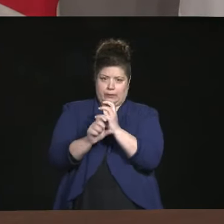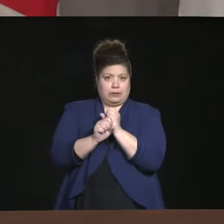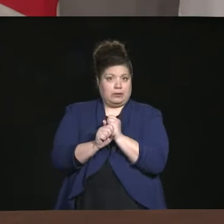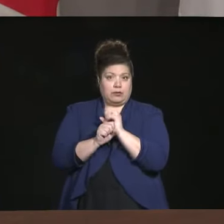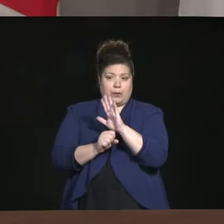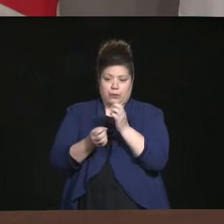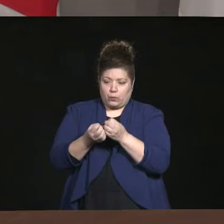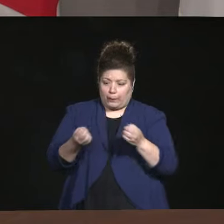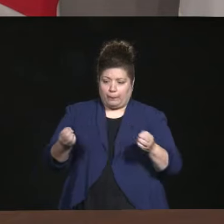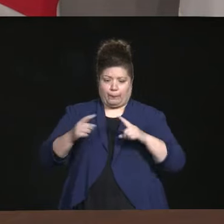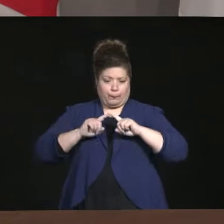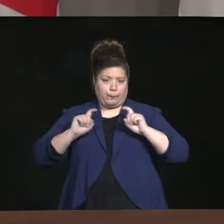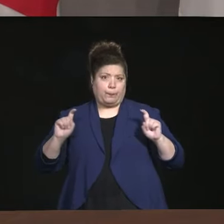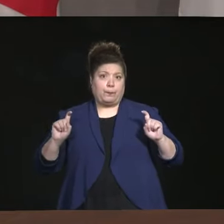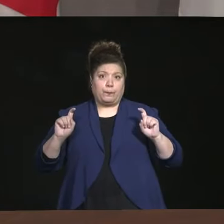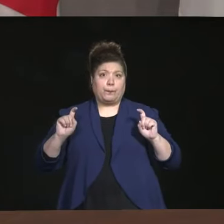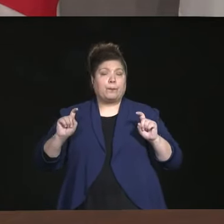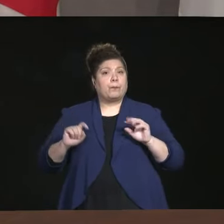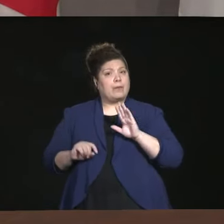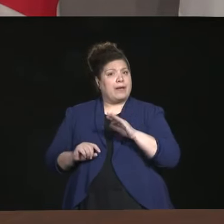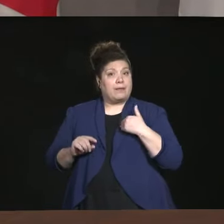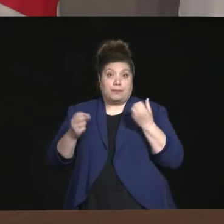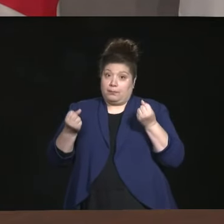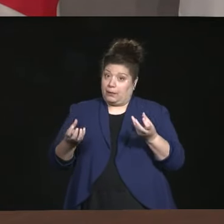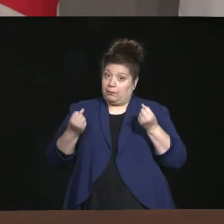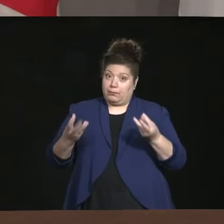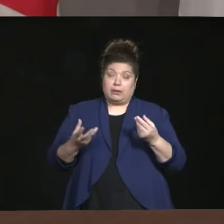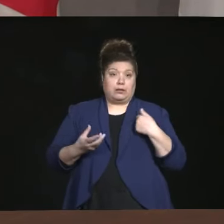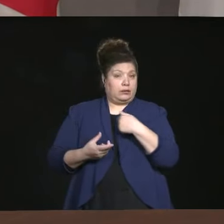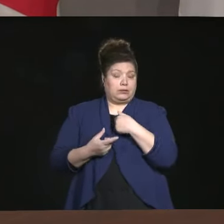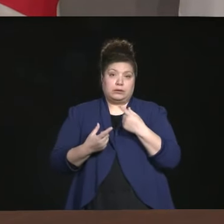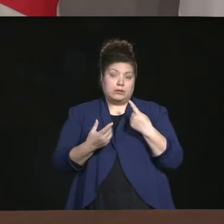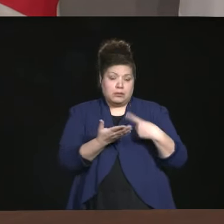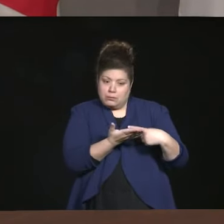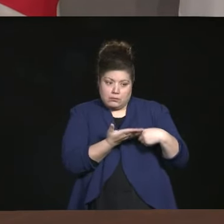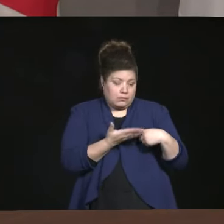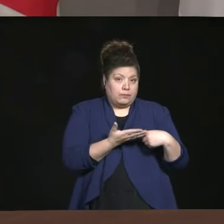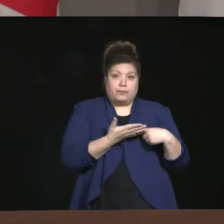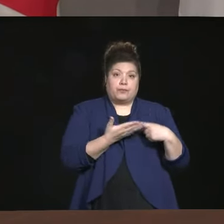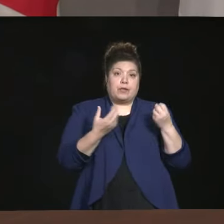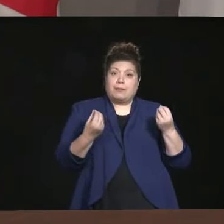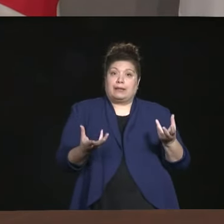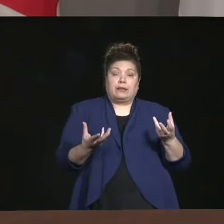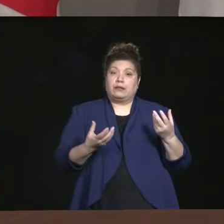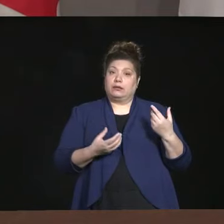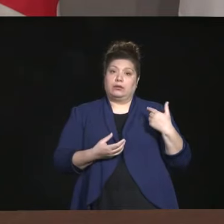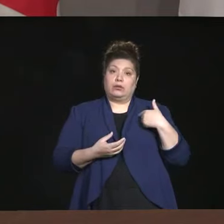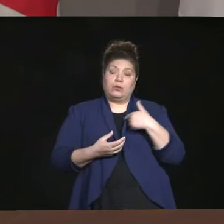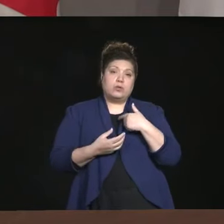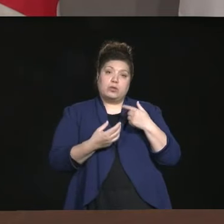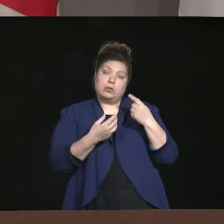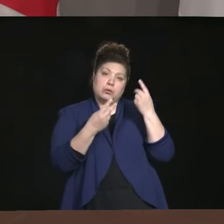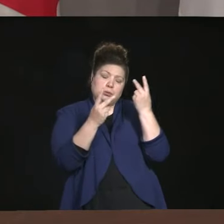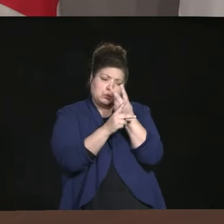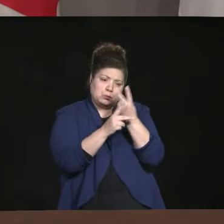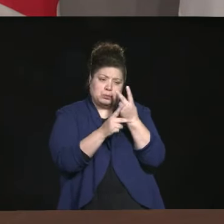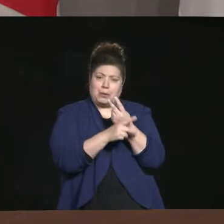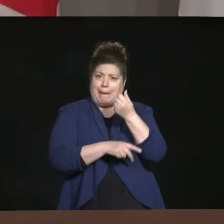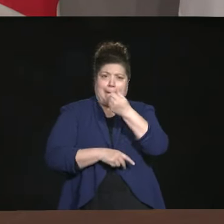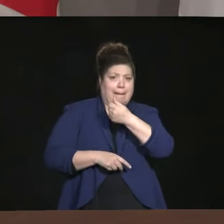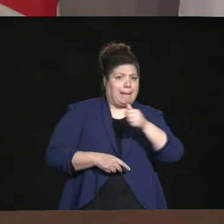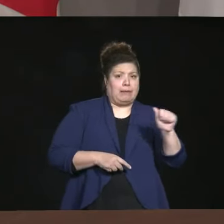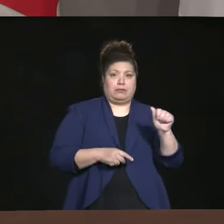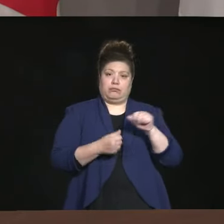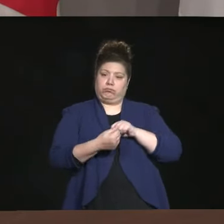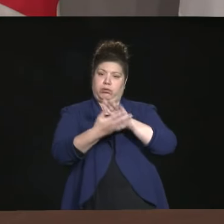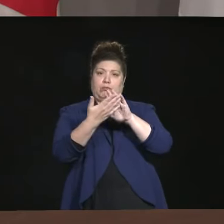many things maintenant. that we're Nous doing at this travaillons stage. par tous les We're moyens working possibles pour through all obtenir methods possible les to fournitures obtain médicales essentielles